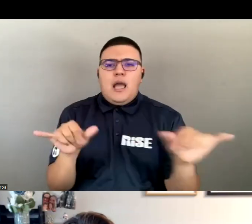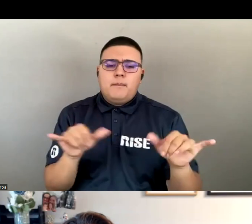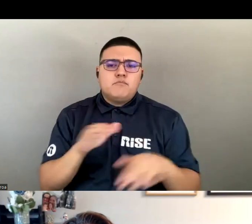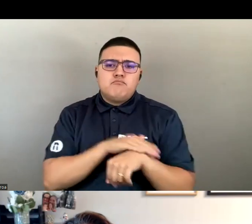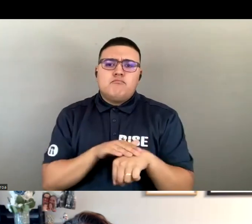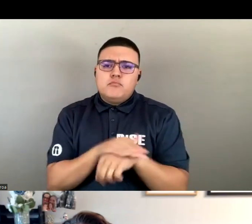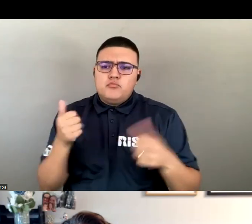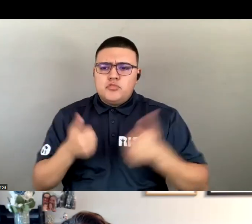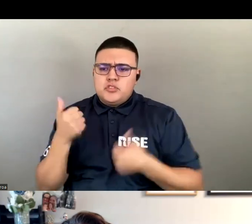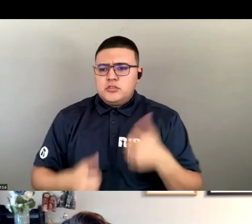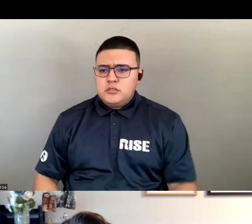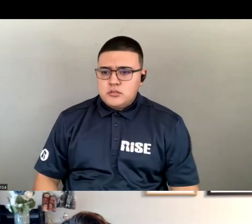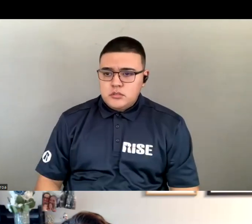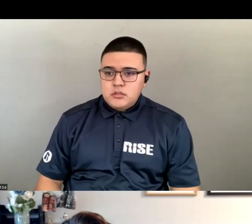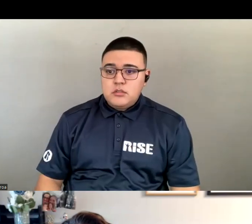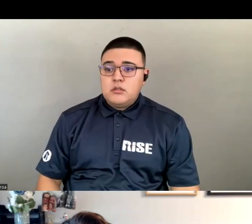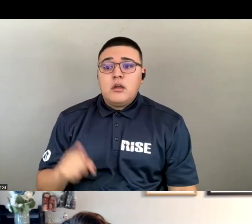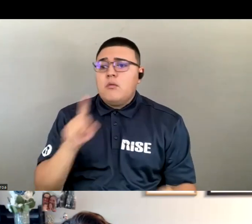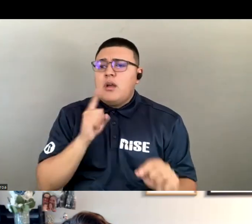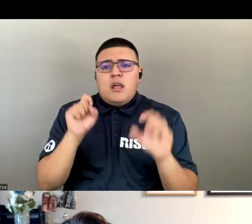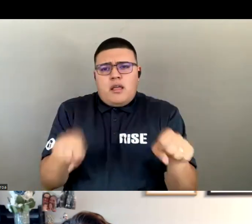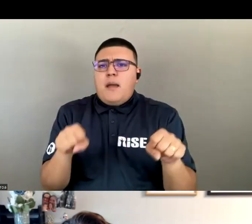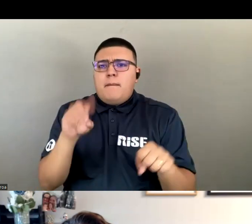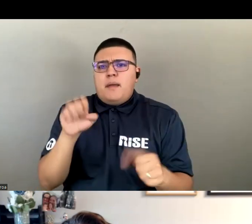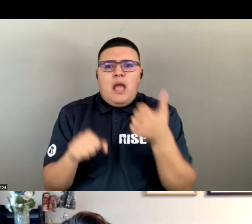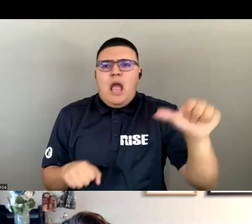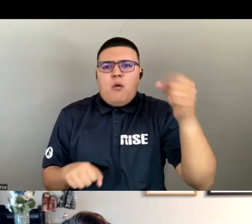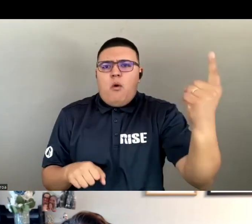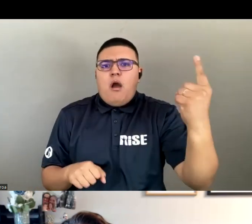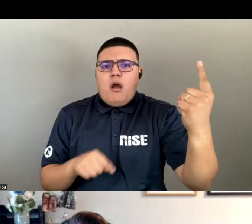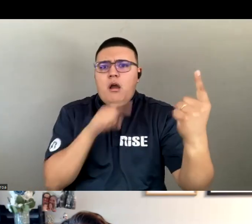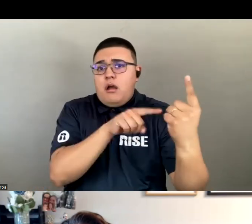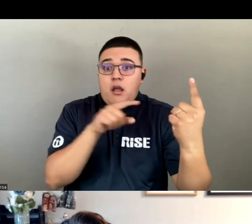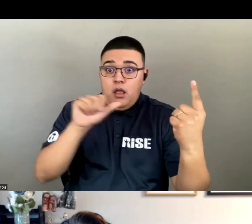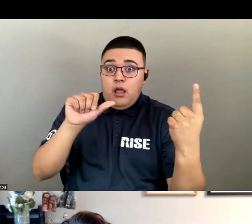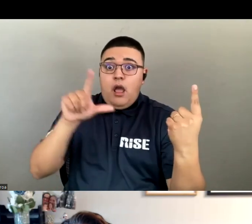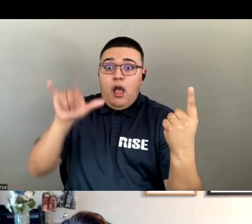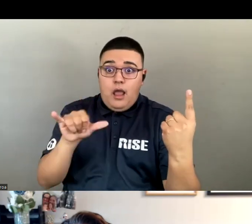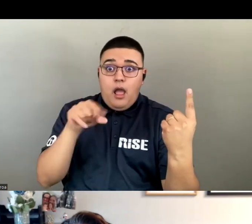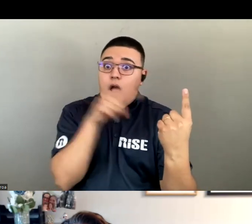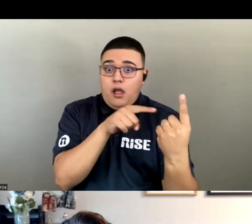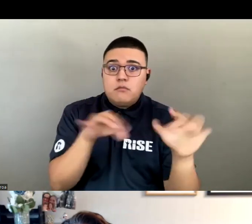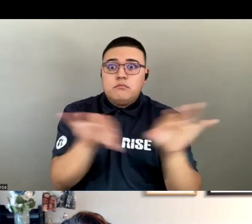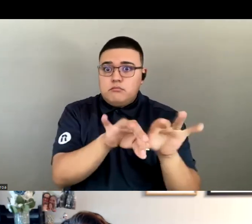I would say I mean, it can be anyone, you know, as long as they are an ally. It does